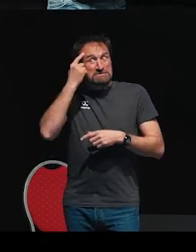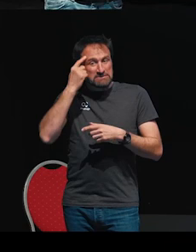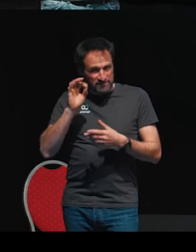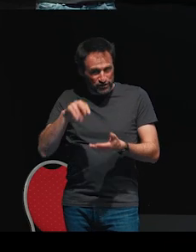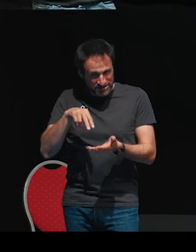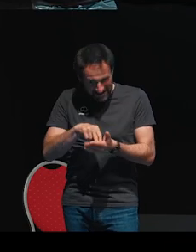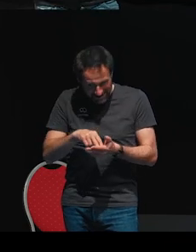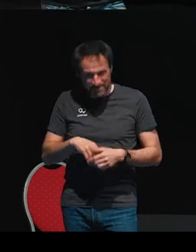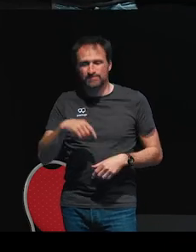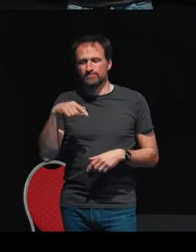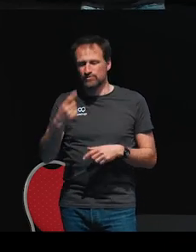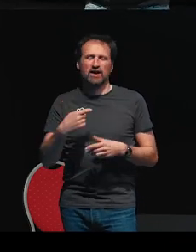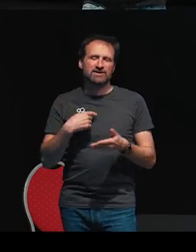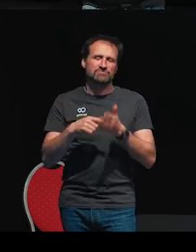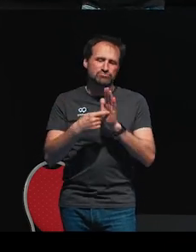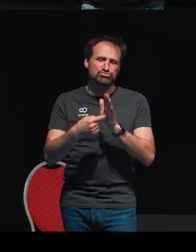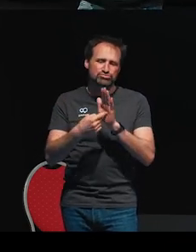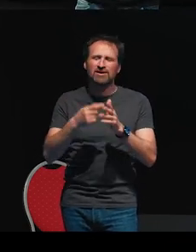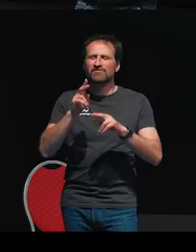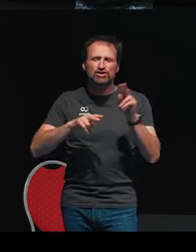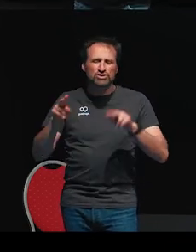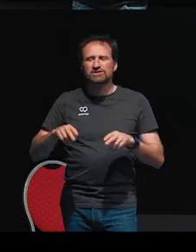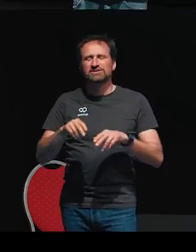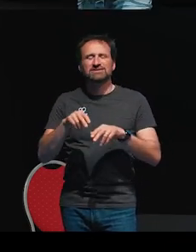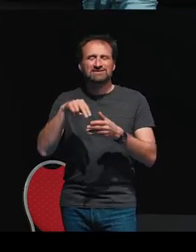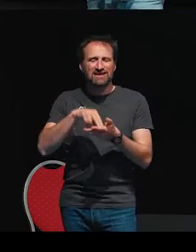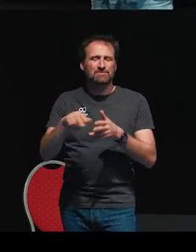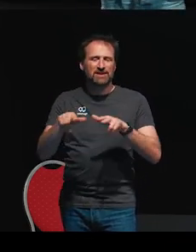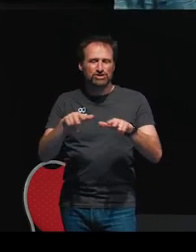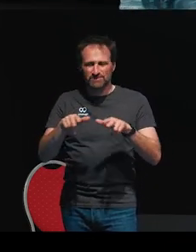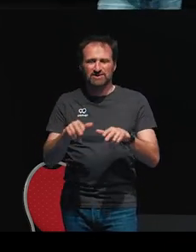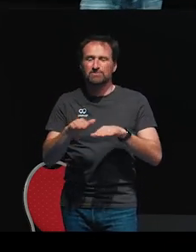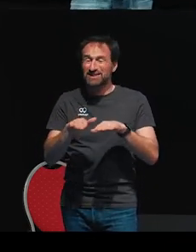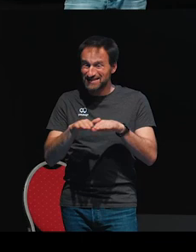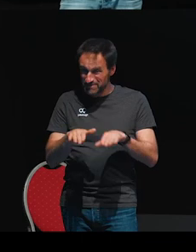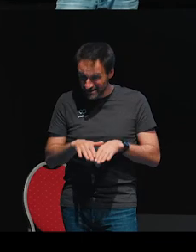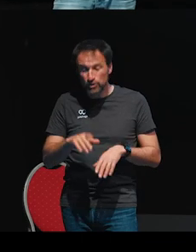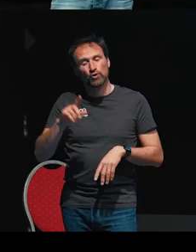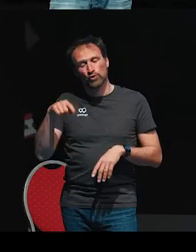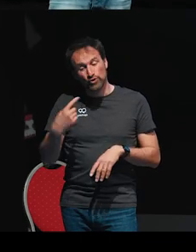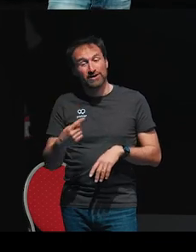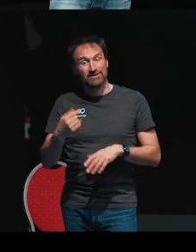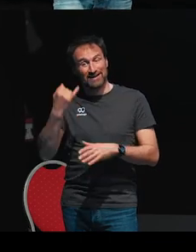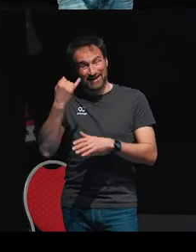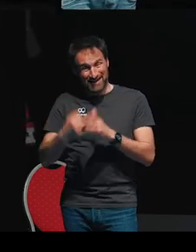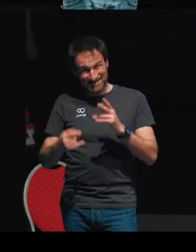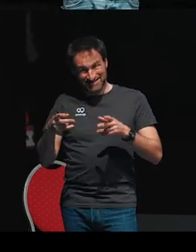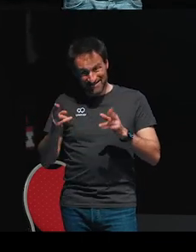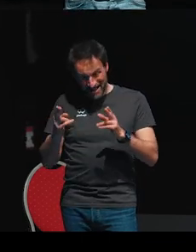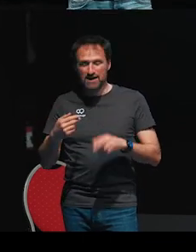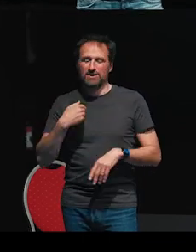you in many different state management principles, and then I will introduce you in the last part